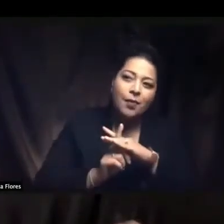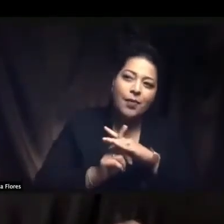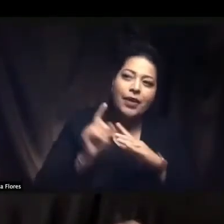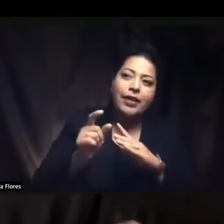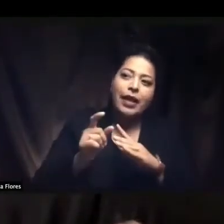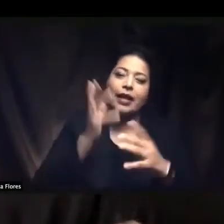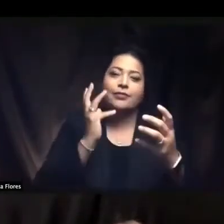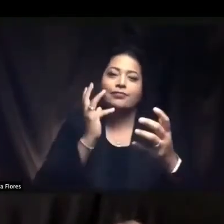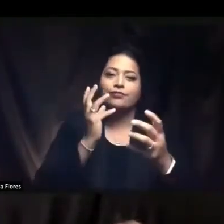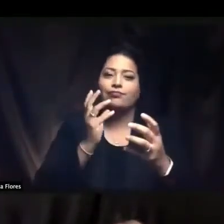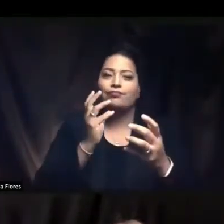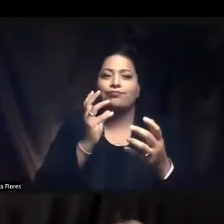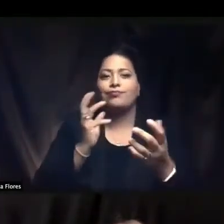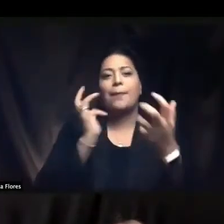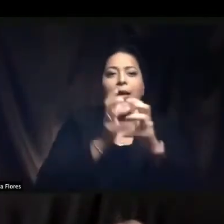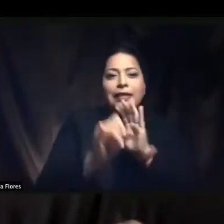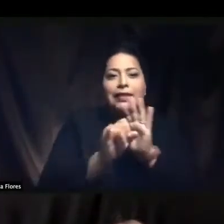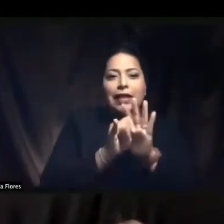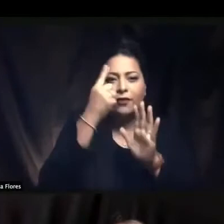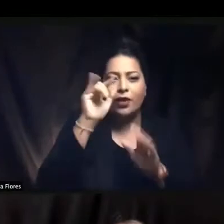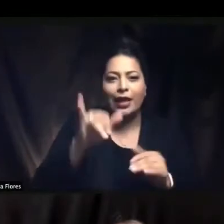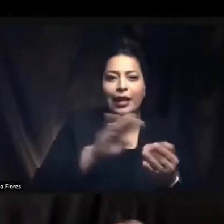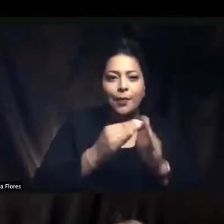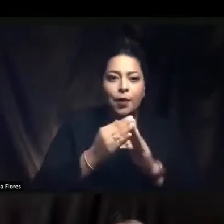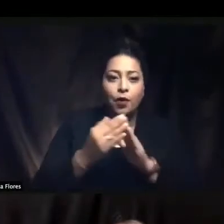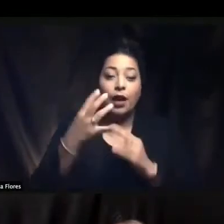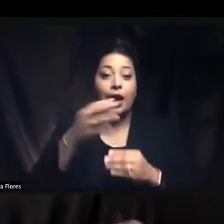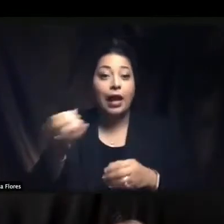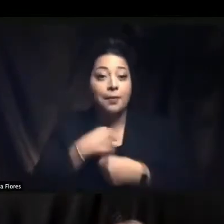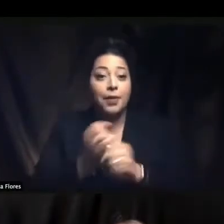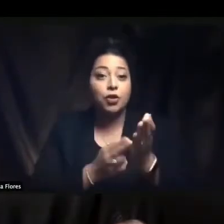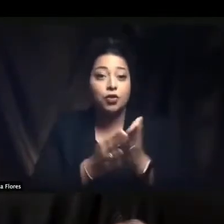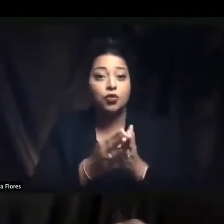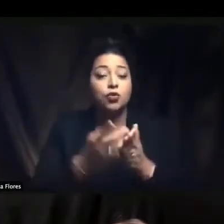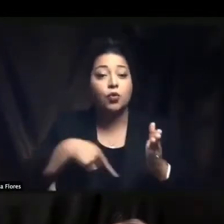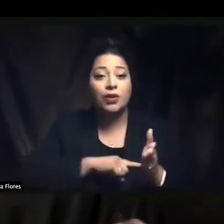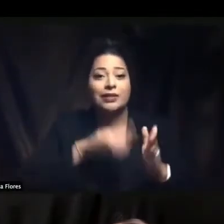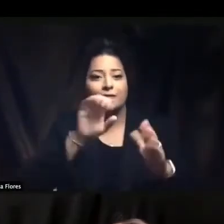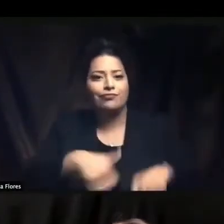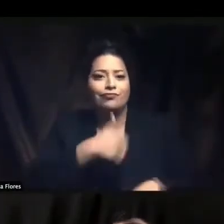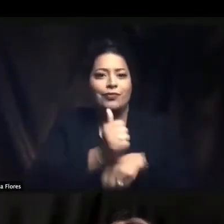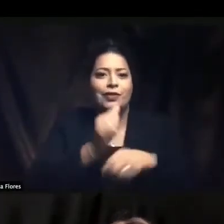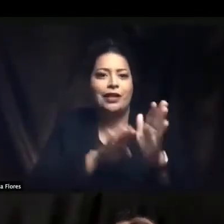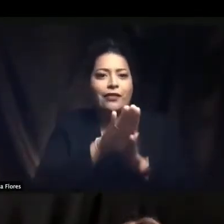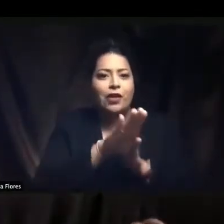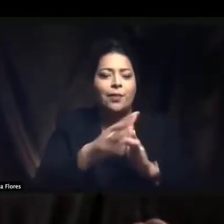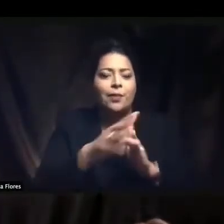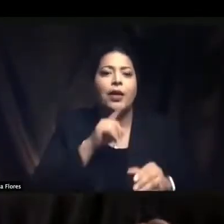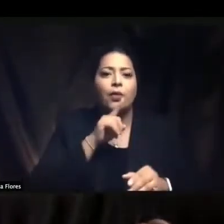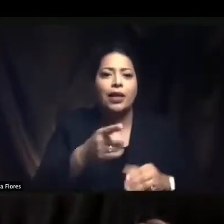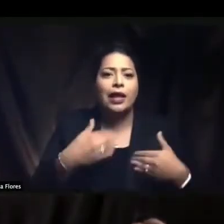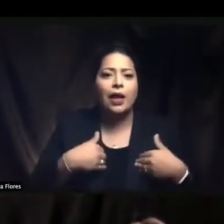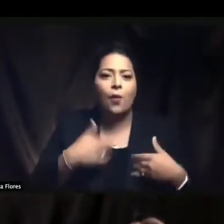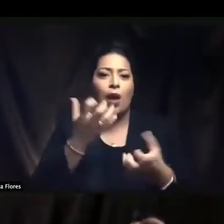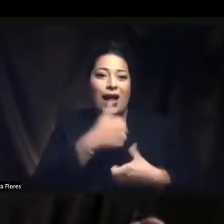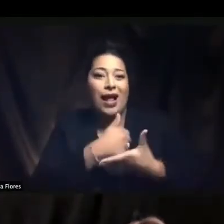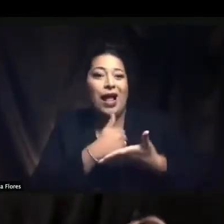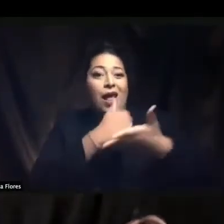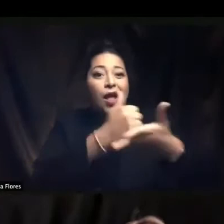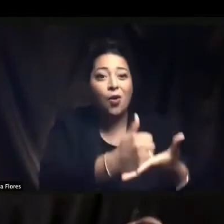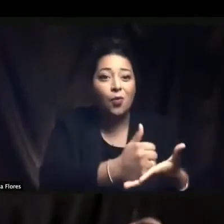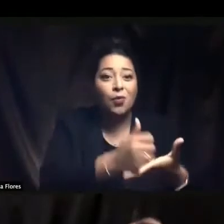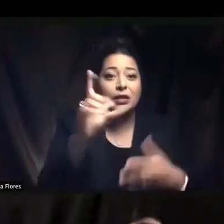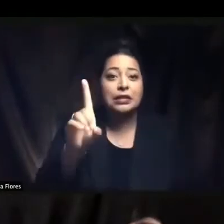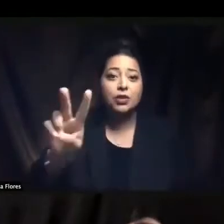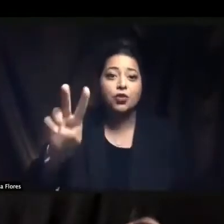identity of those neighborhoods. Also making sure that we are putting in development that speaks to community partners that really want to help to uplift the